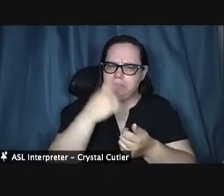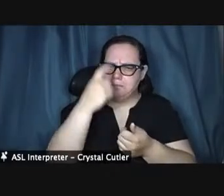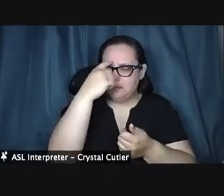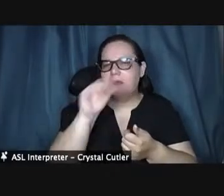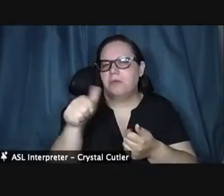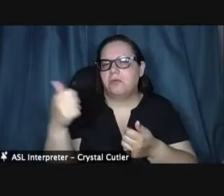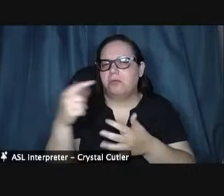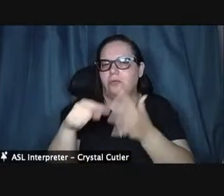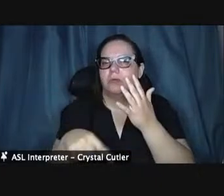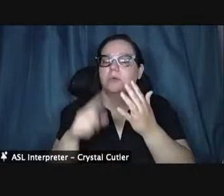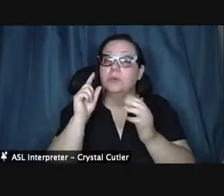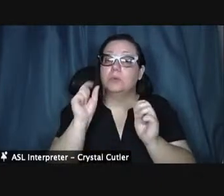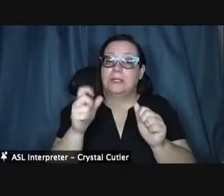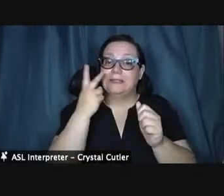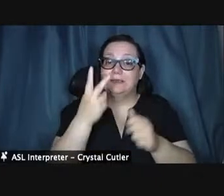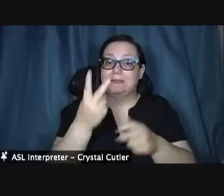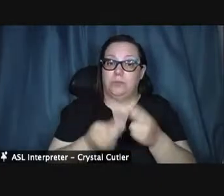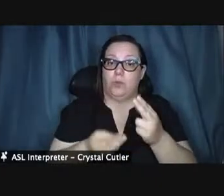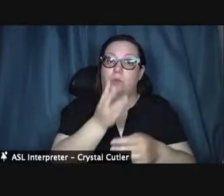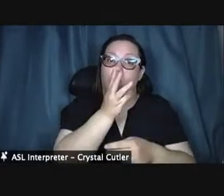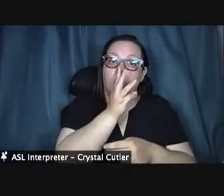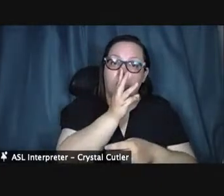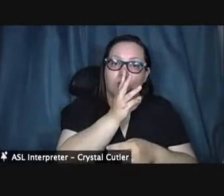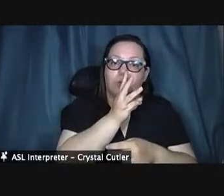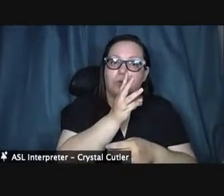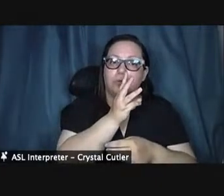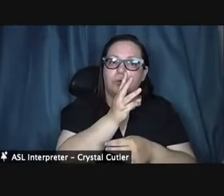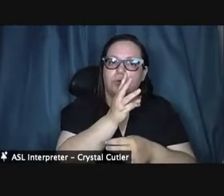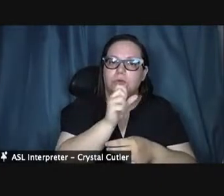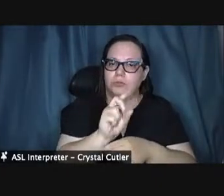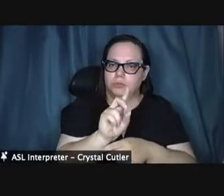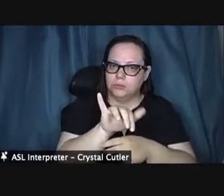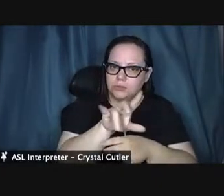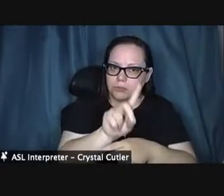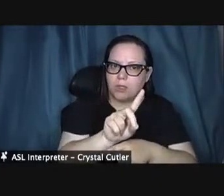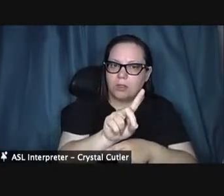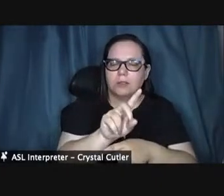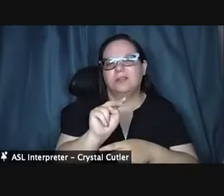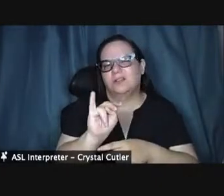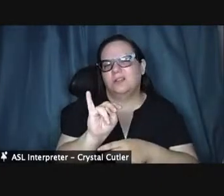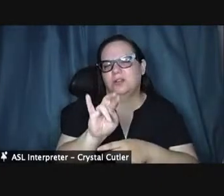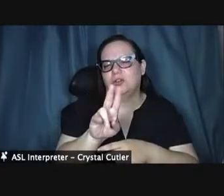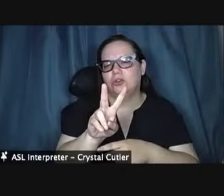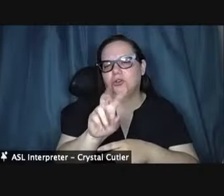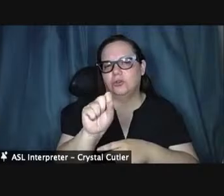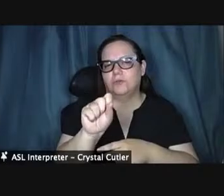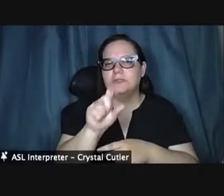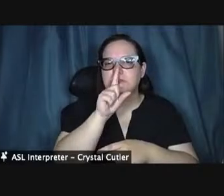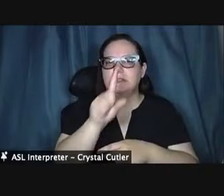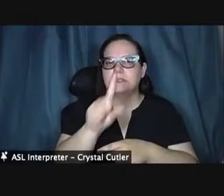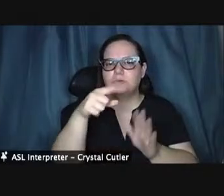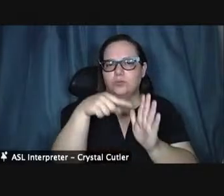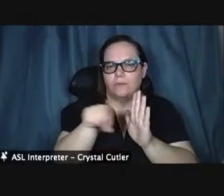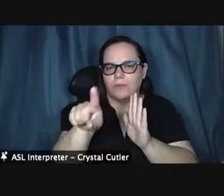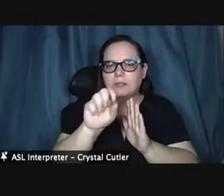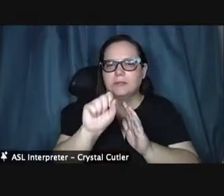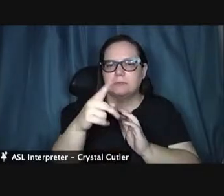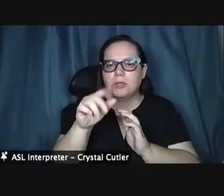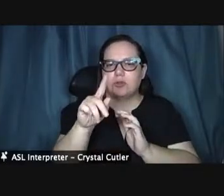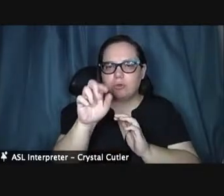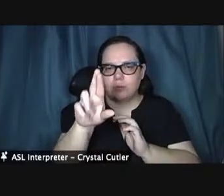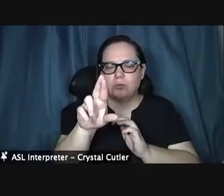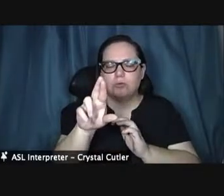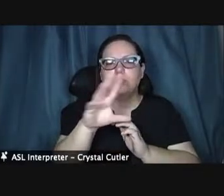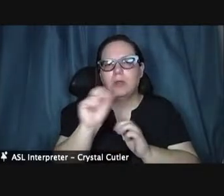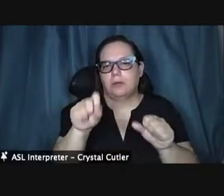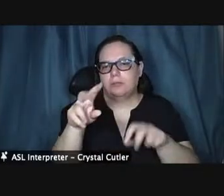see both the water in its solid state. NERVIS is a reflectance spectrometer. It gets to observe whatever volatiles